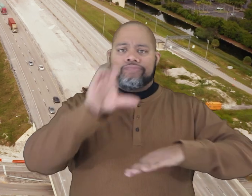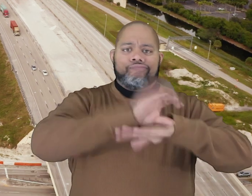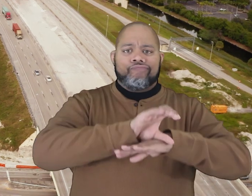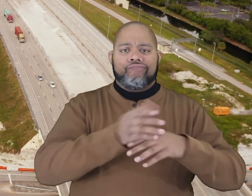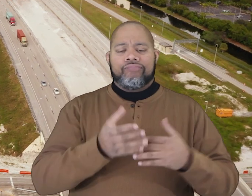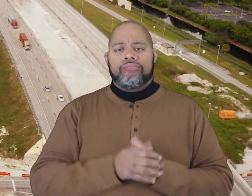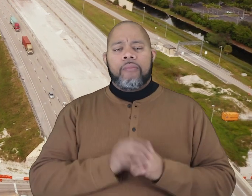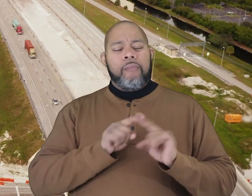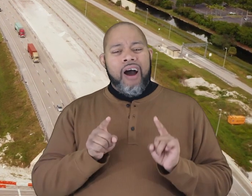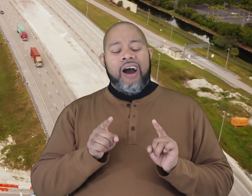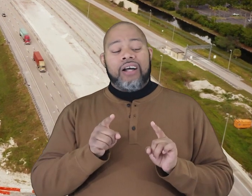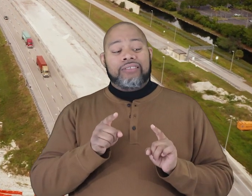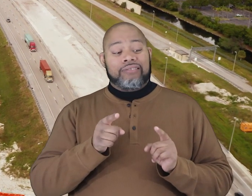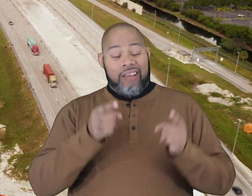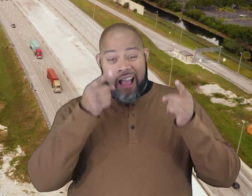houses.